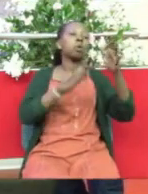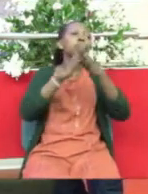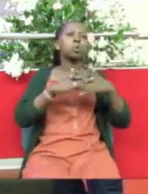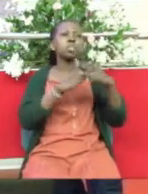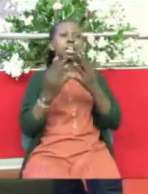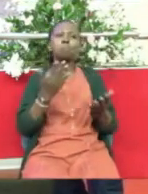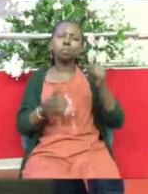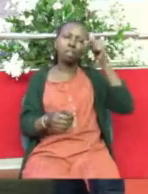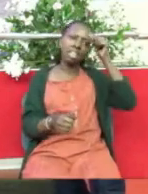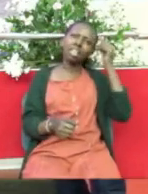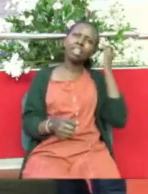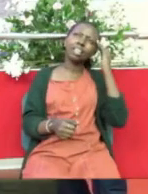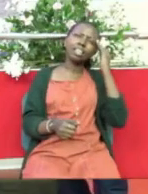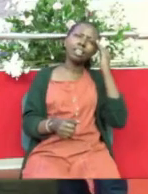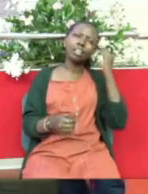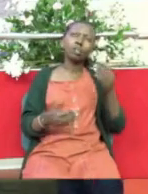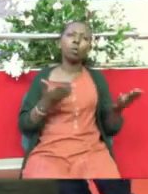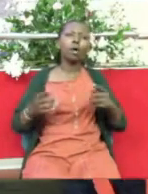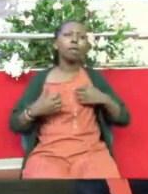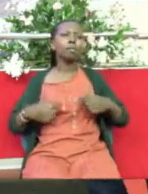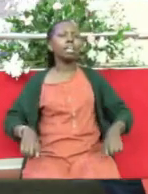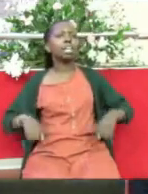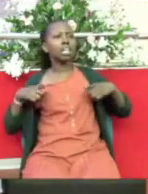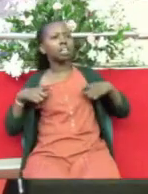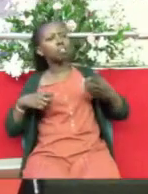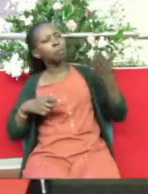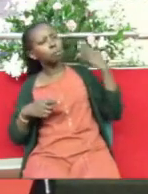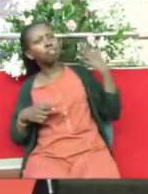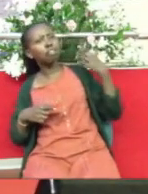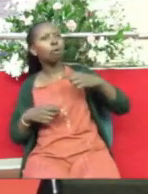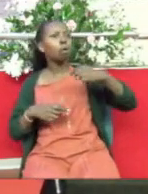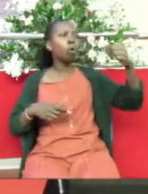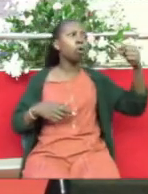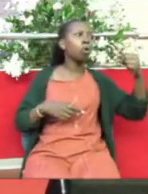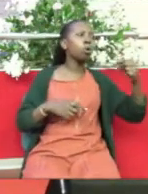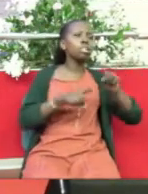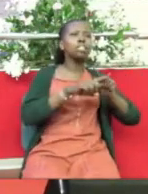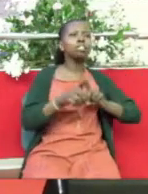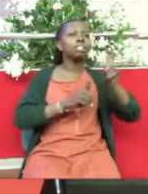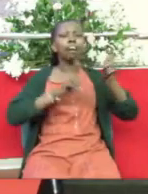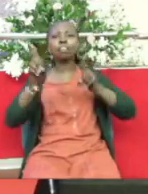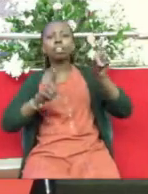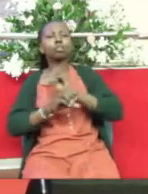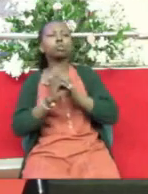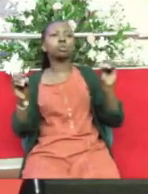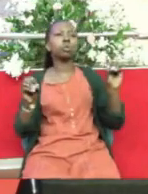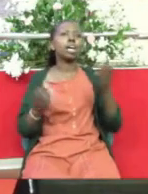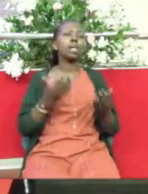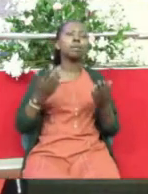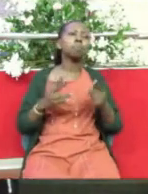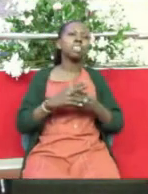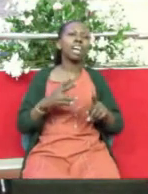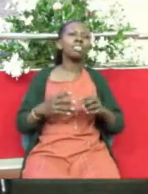I come from, there's nobody who has even ever gone to Tanzania. How can I even be dreaming of going to the